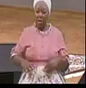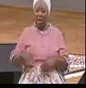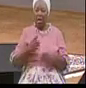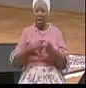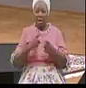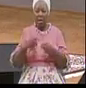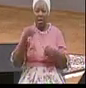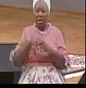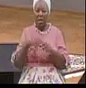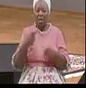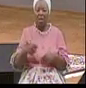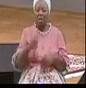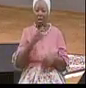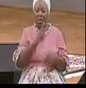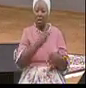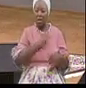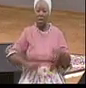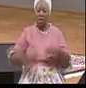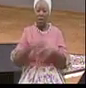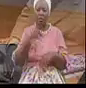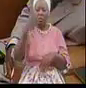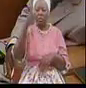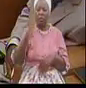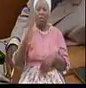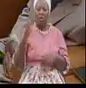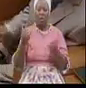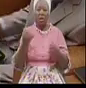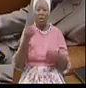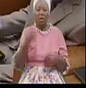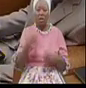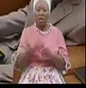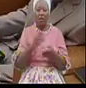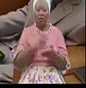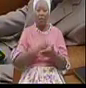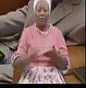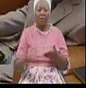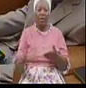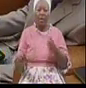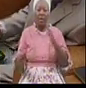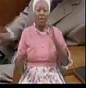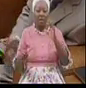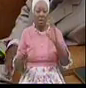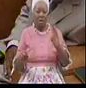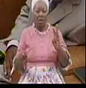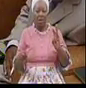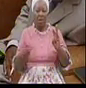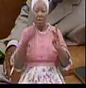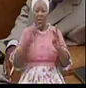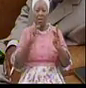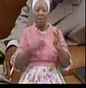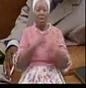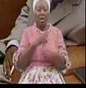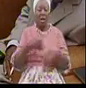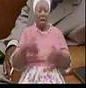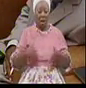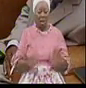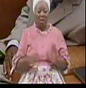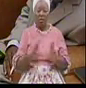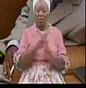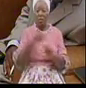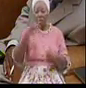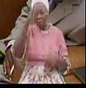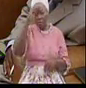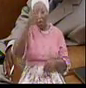in the kingdom of God. In verse 6, it tells us, let no man deceive